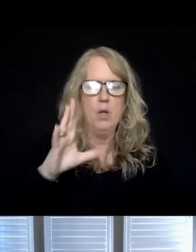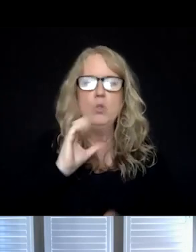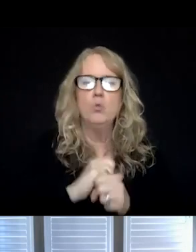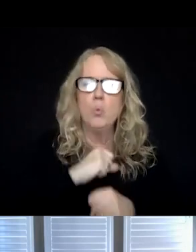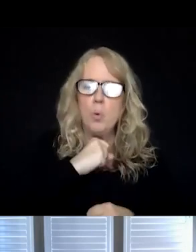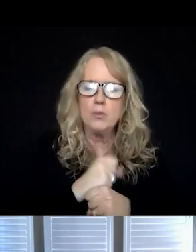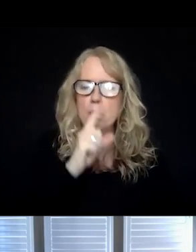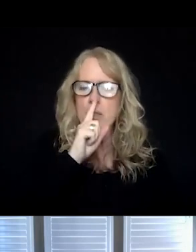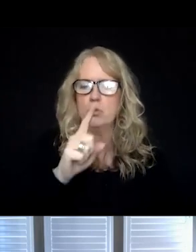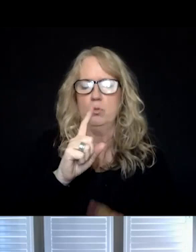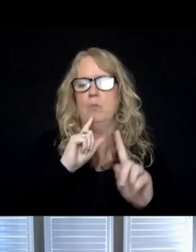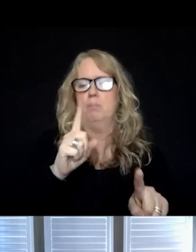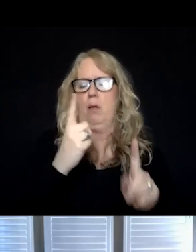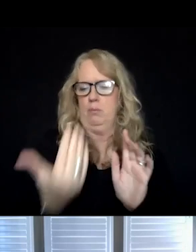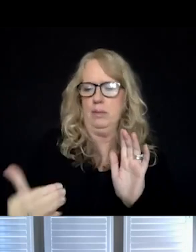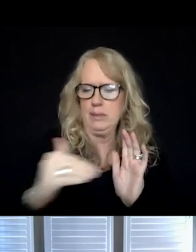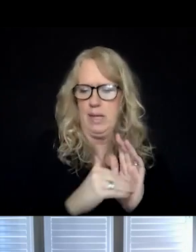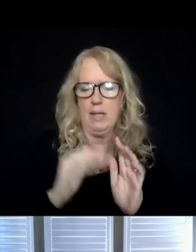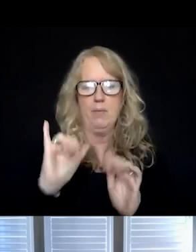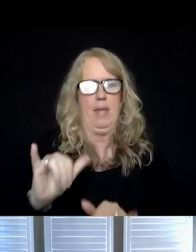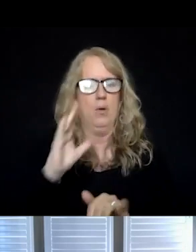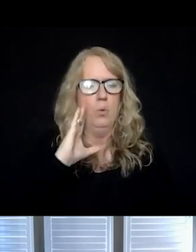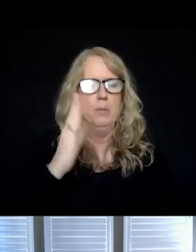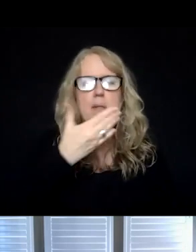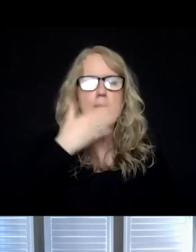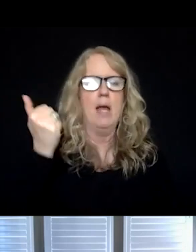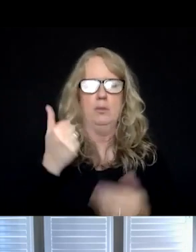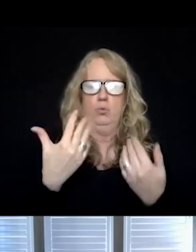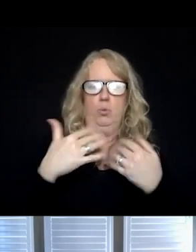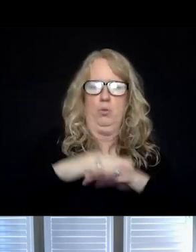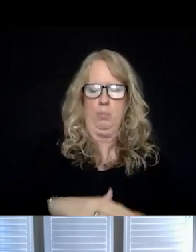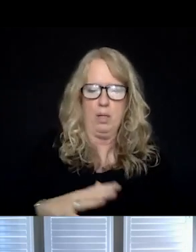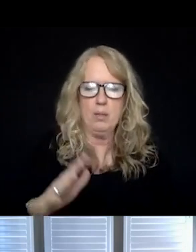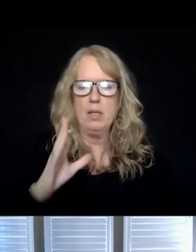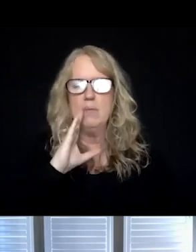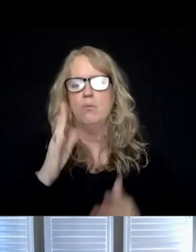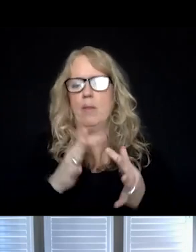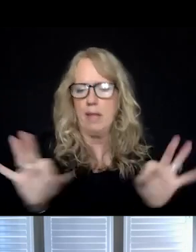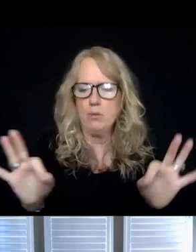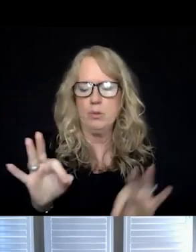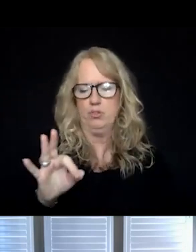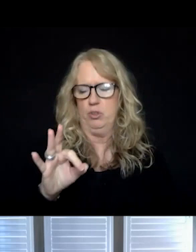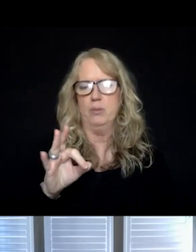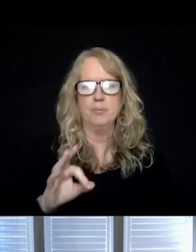that the response again was the best it could be, incorporating the language of cultural and